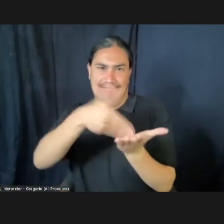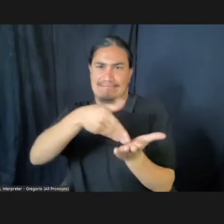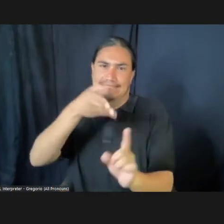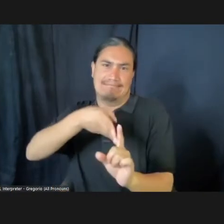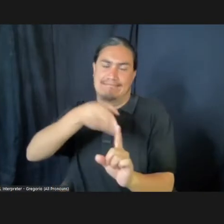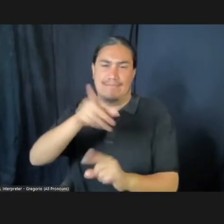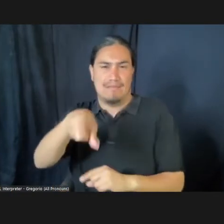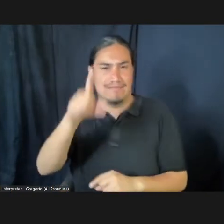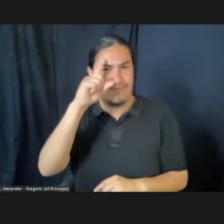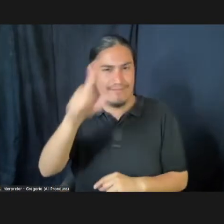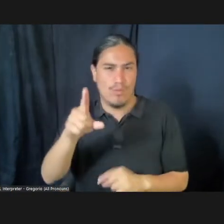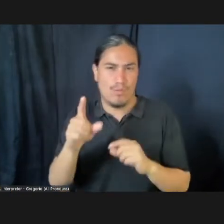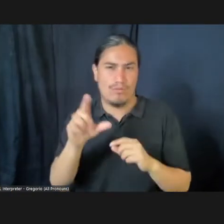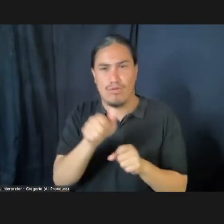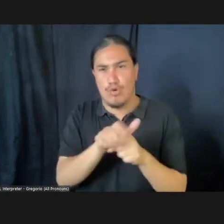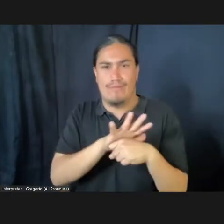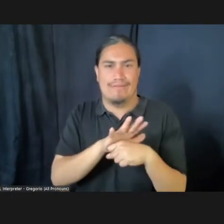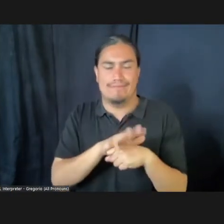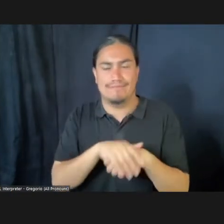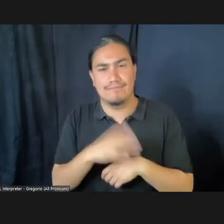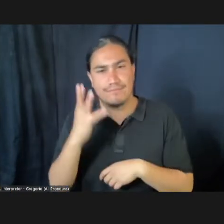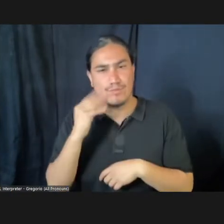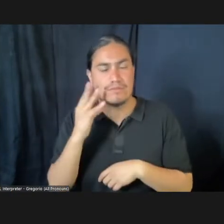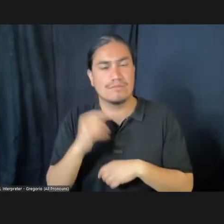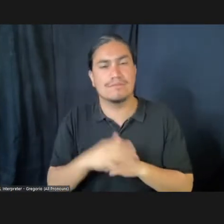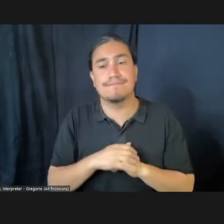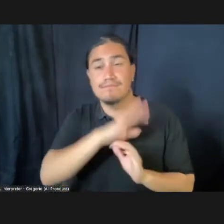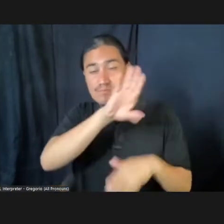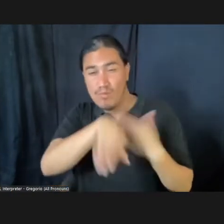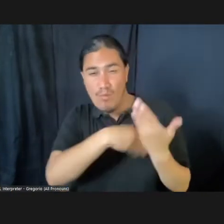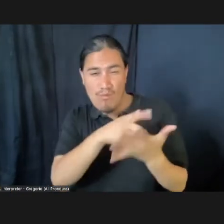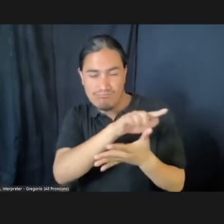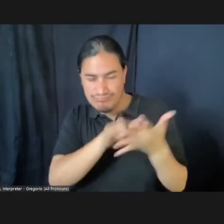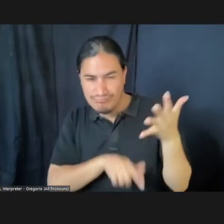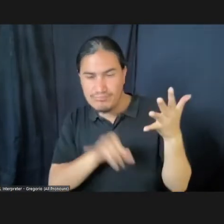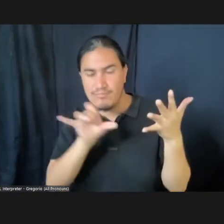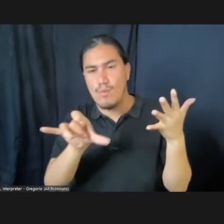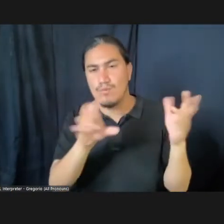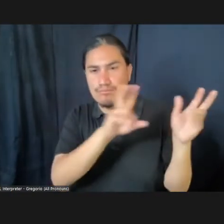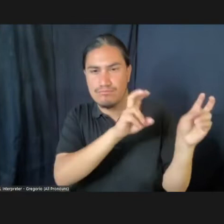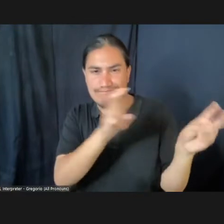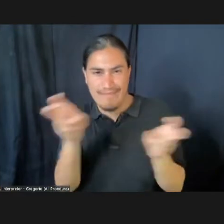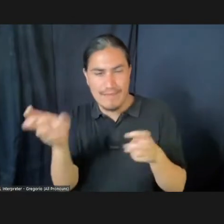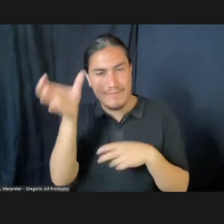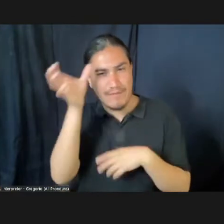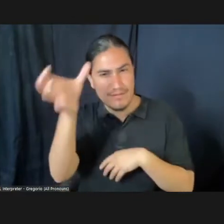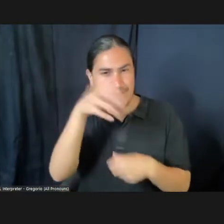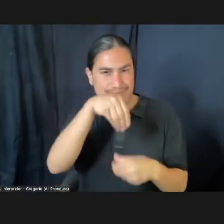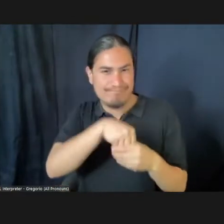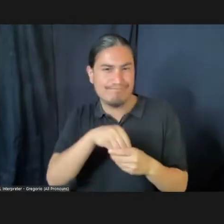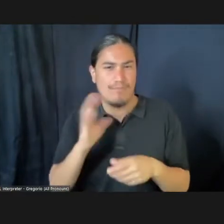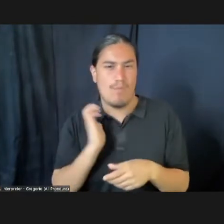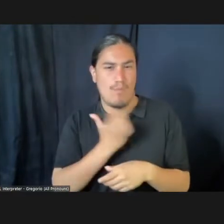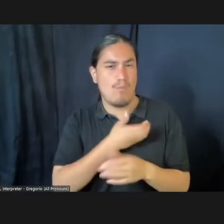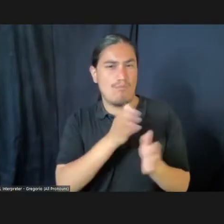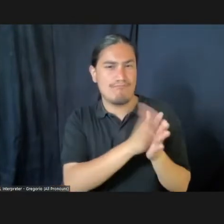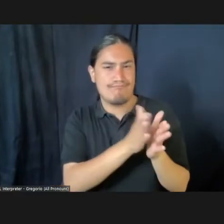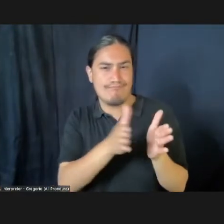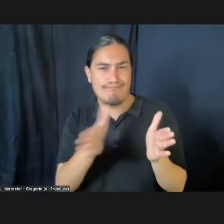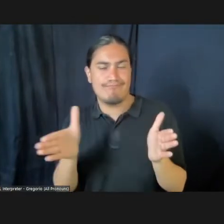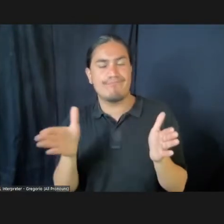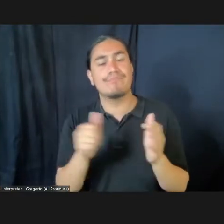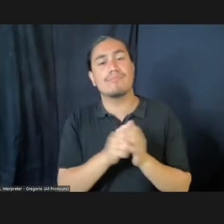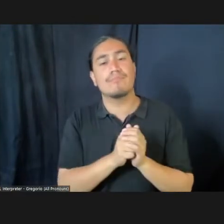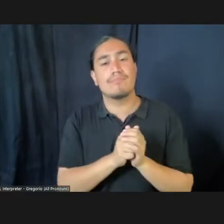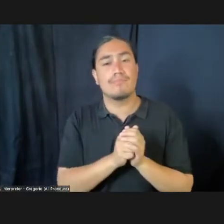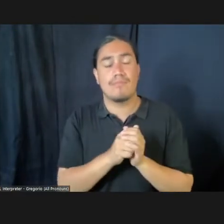All of these themes and more are reflected in this anthology. As the chorus